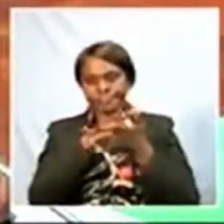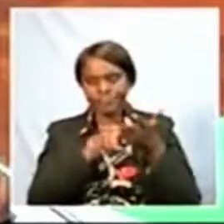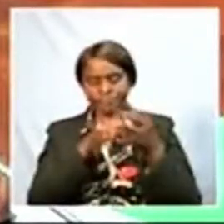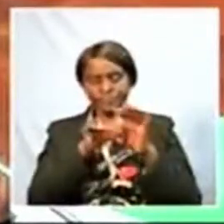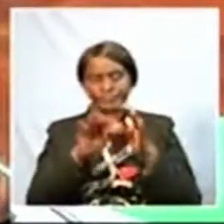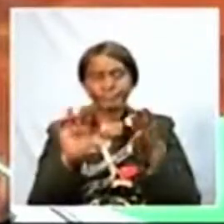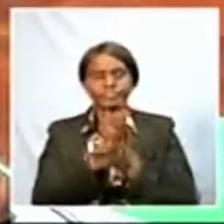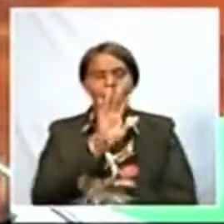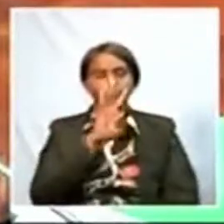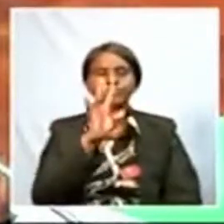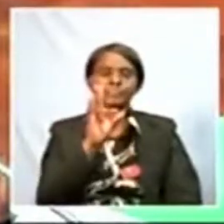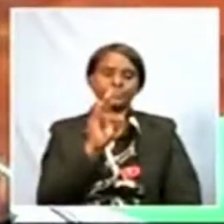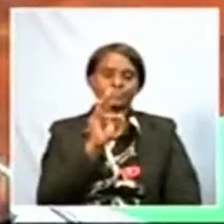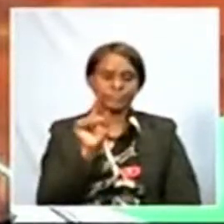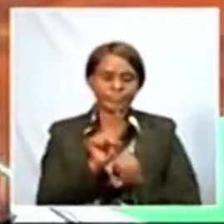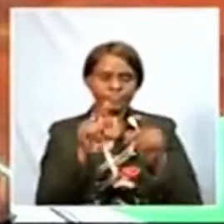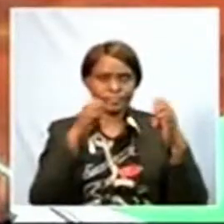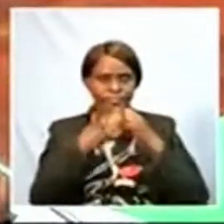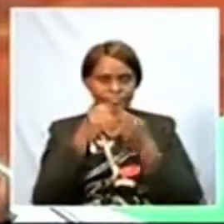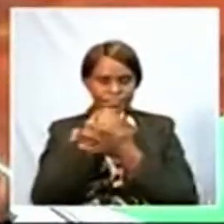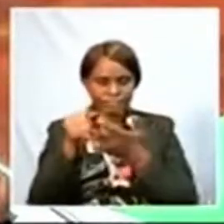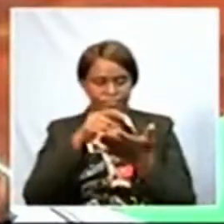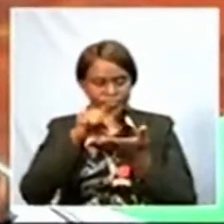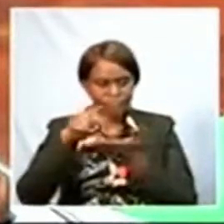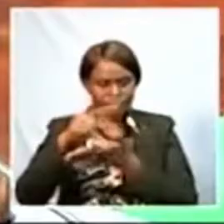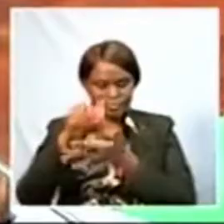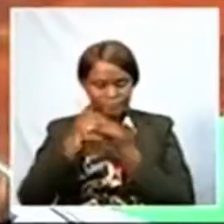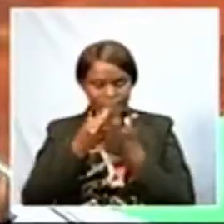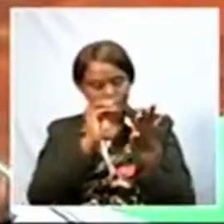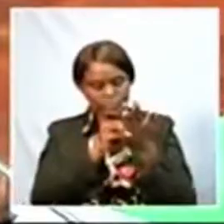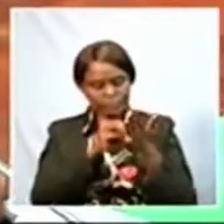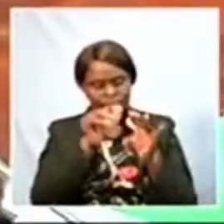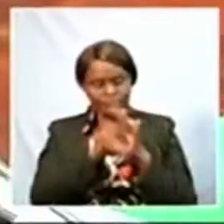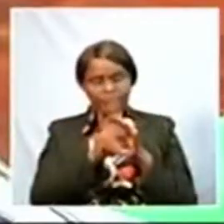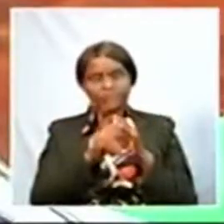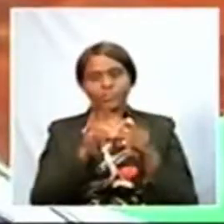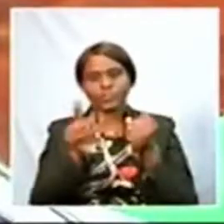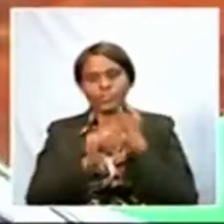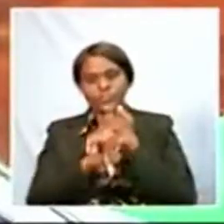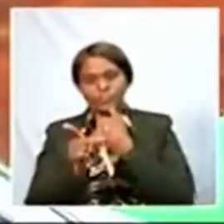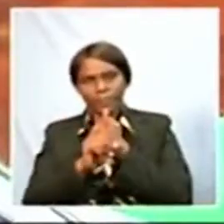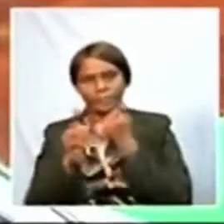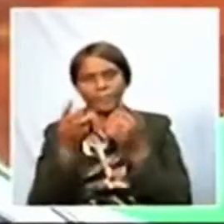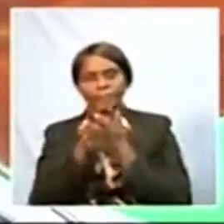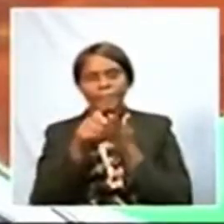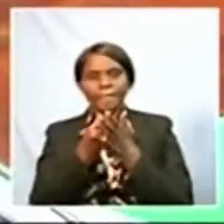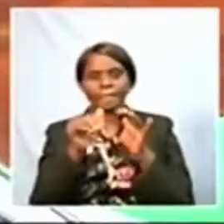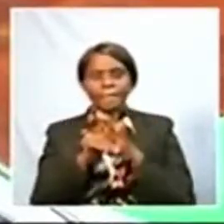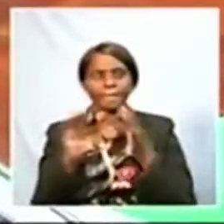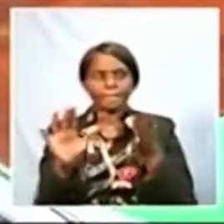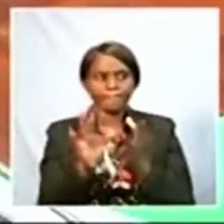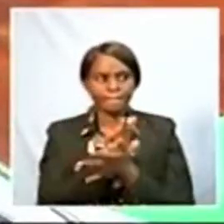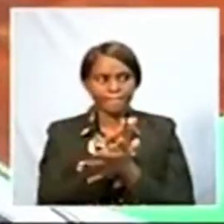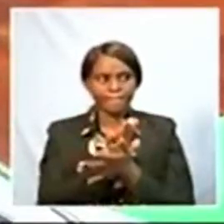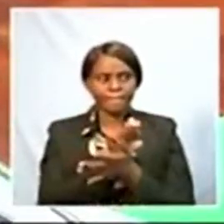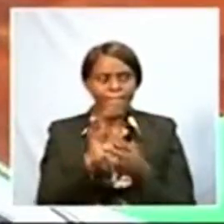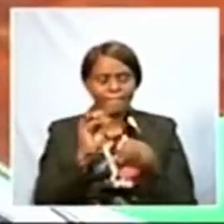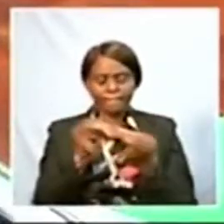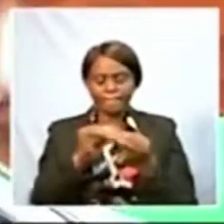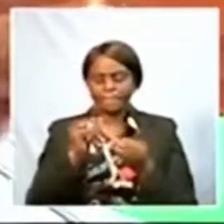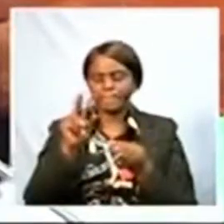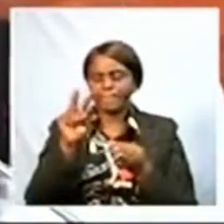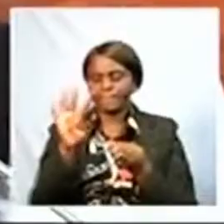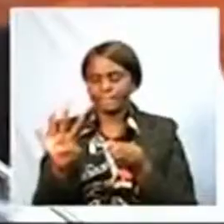page 47, and bank statements, payment vouchers, and schedule of bounce back funds on page appendix